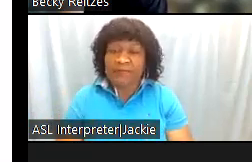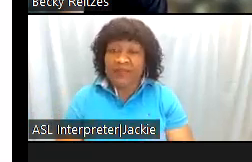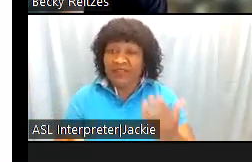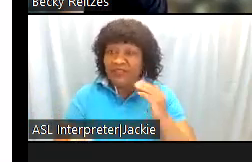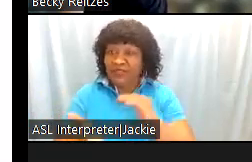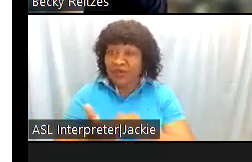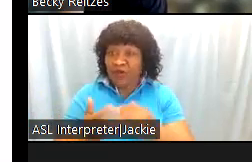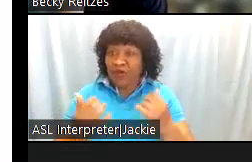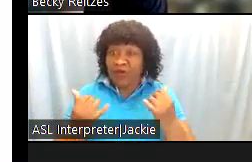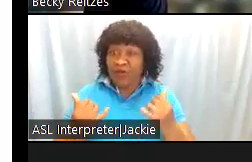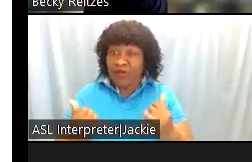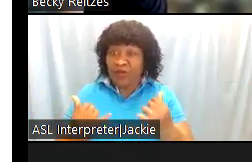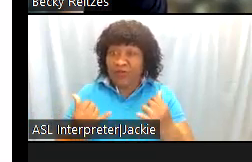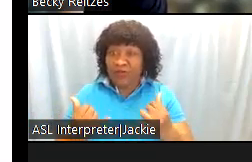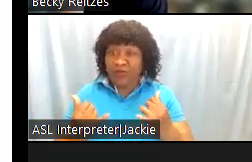So